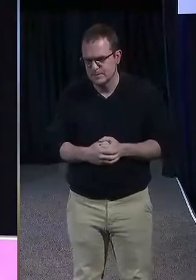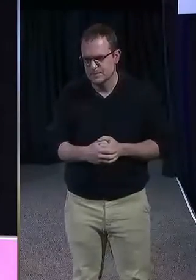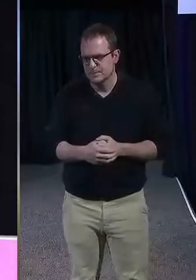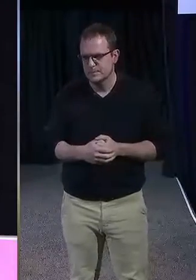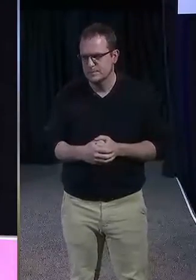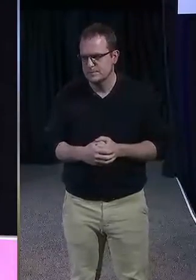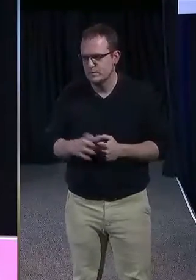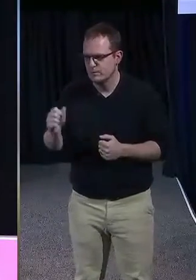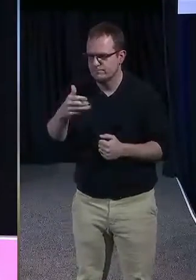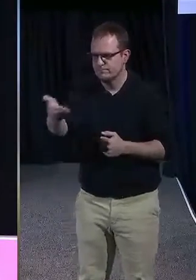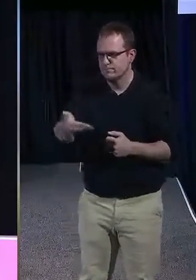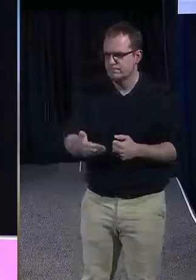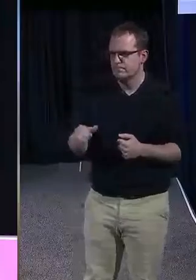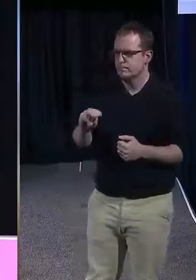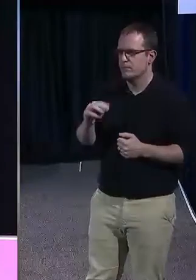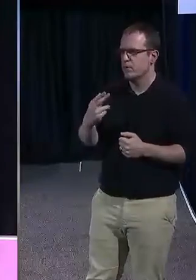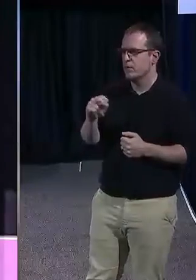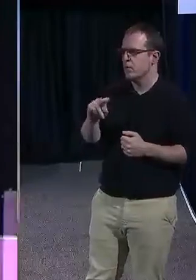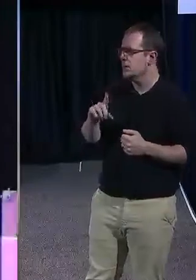El-Mohammed.